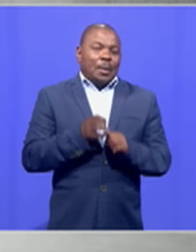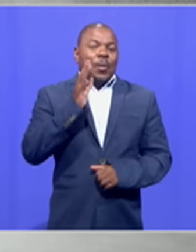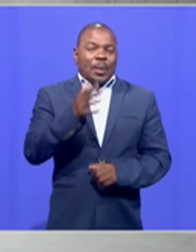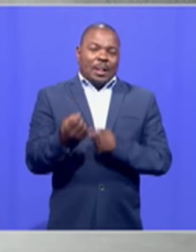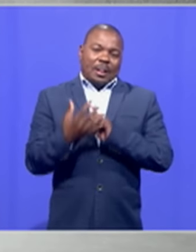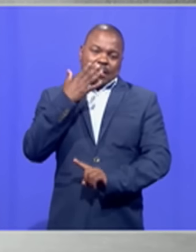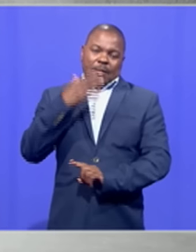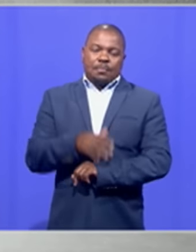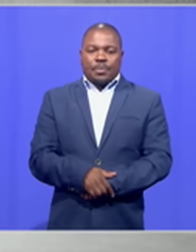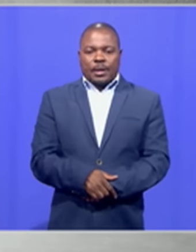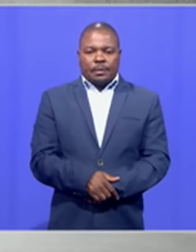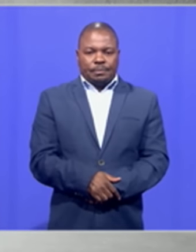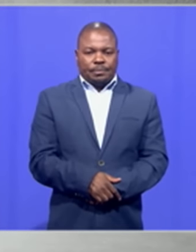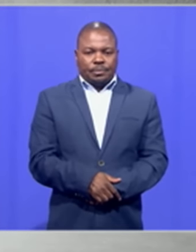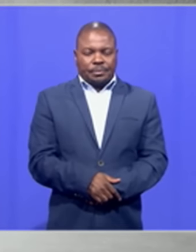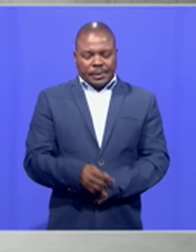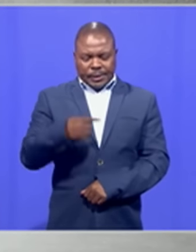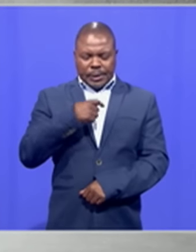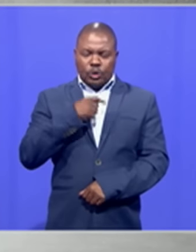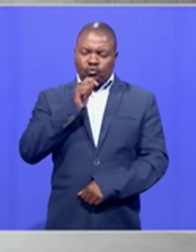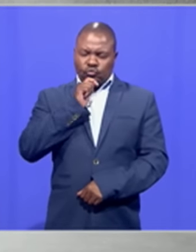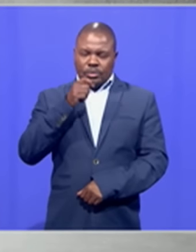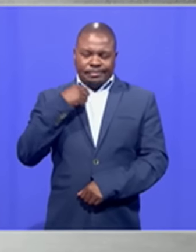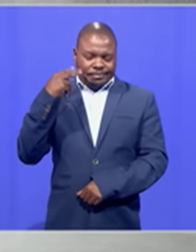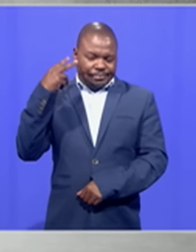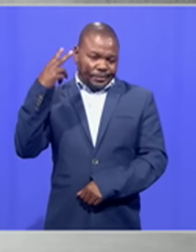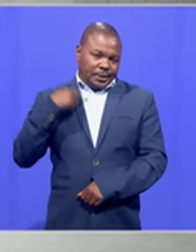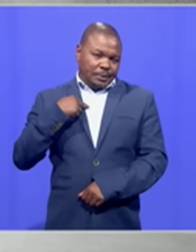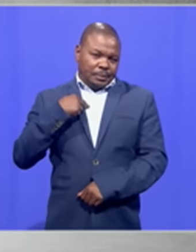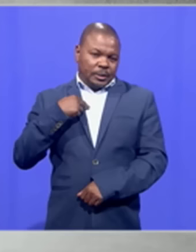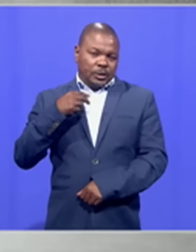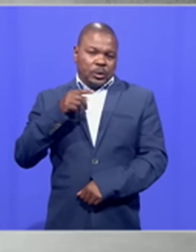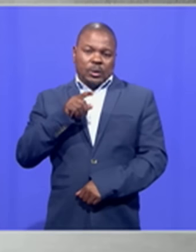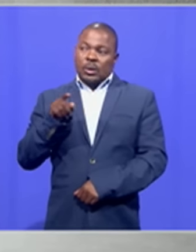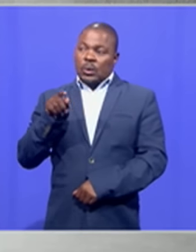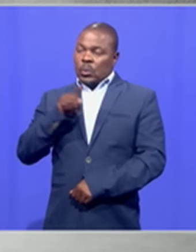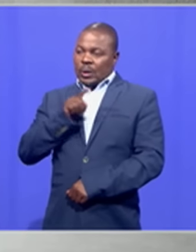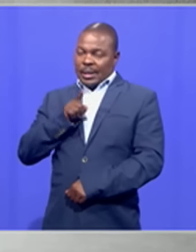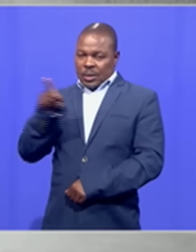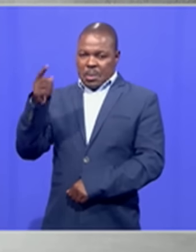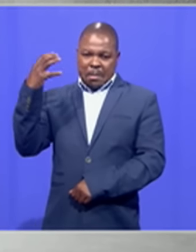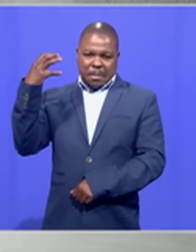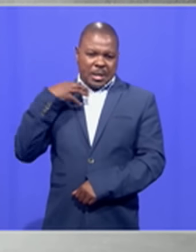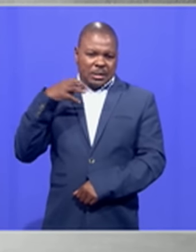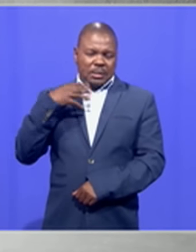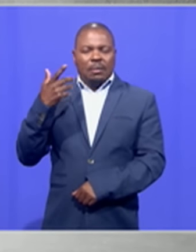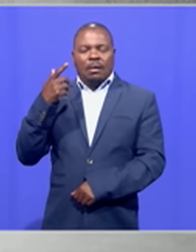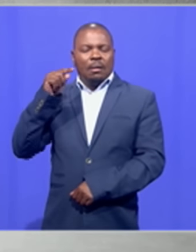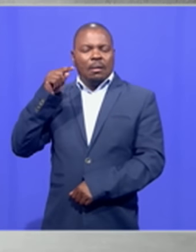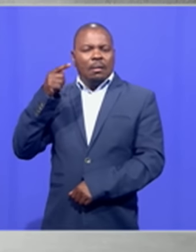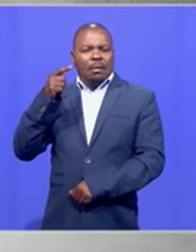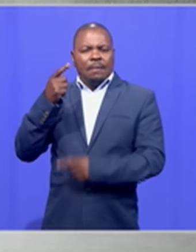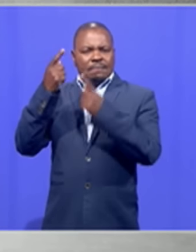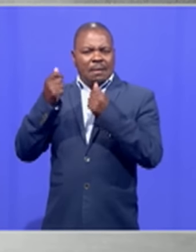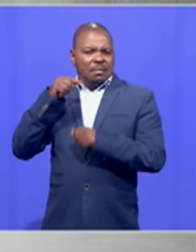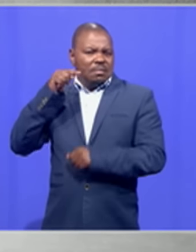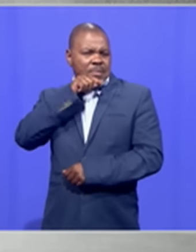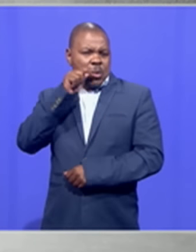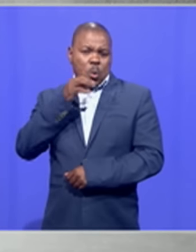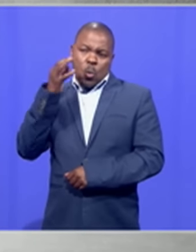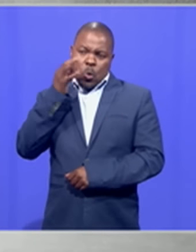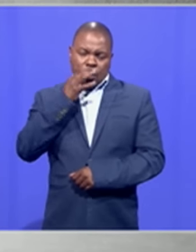nnete. Ke tloga ke swabile kudung kwa go feta molomo ka polelo ya tona ya matlotlo Godongwana ga ere go